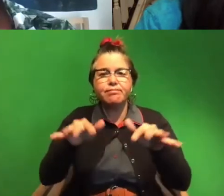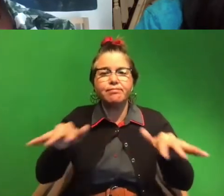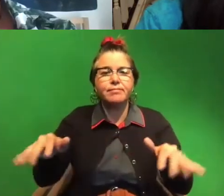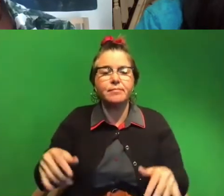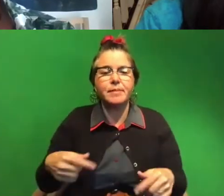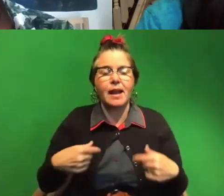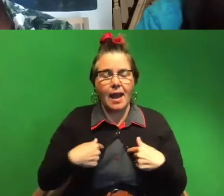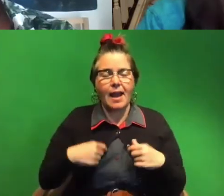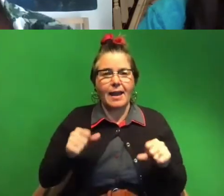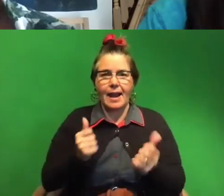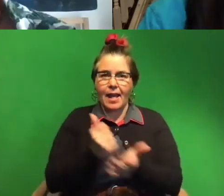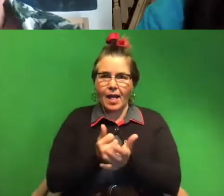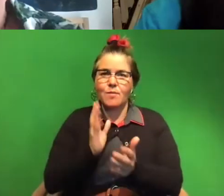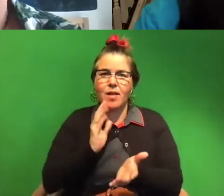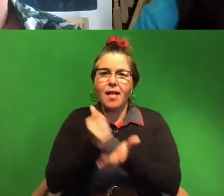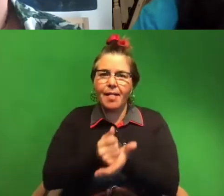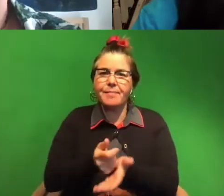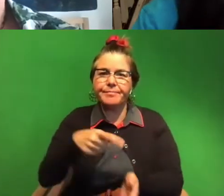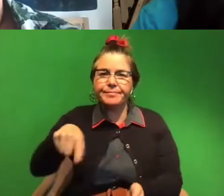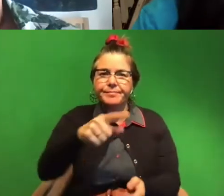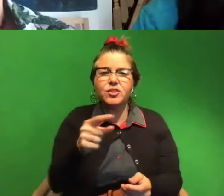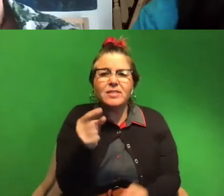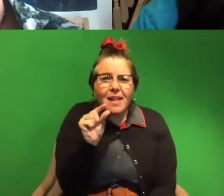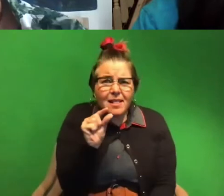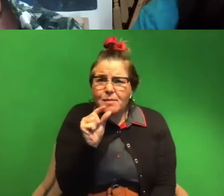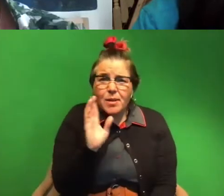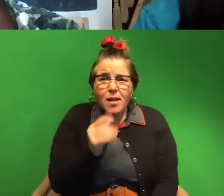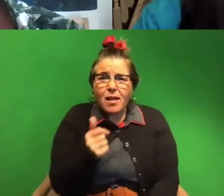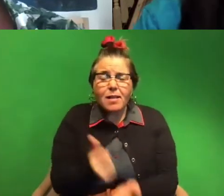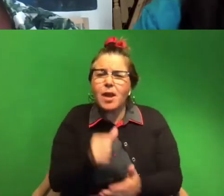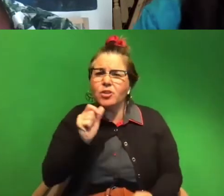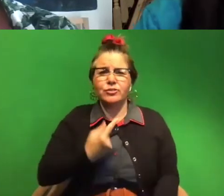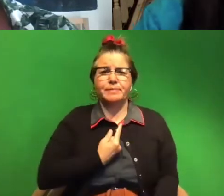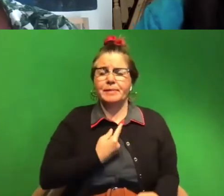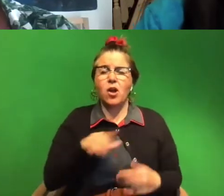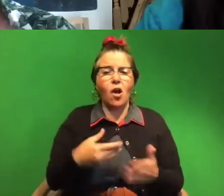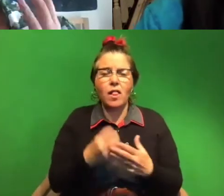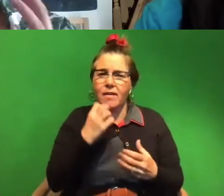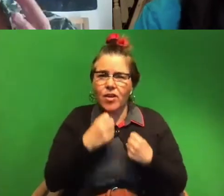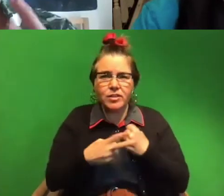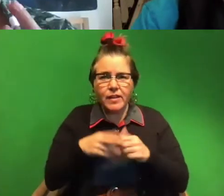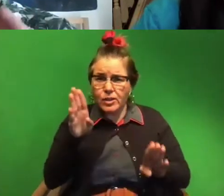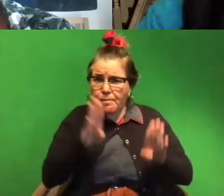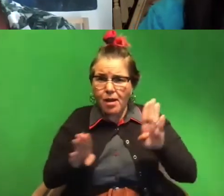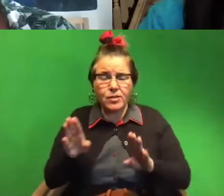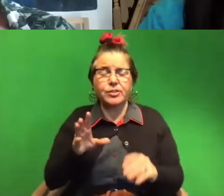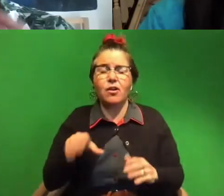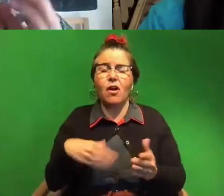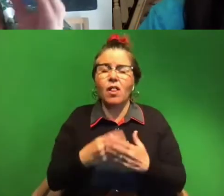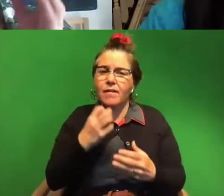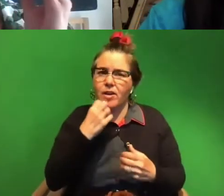able to help, even just a little bit. And it's not just me, it's all of conservation biology, all of conservation